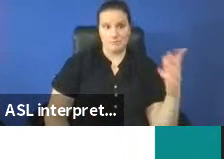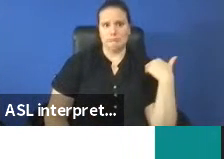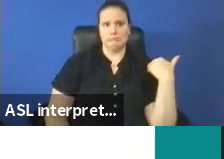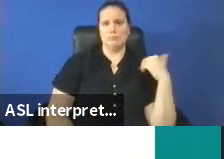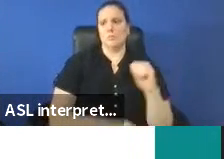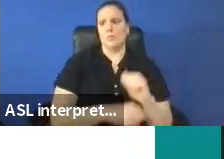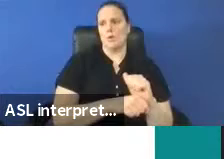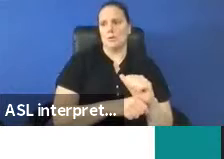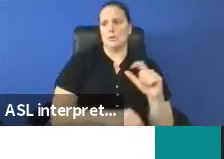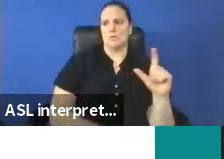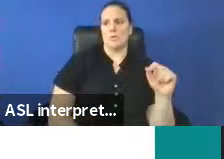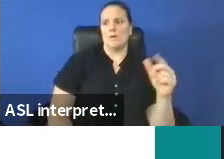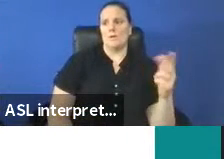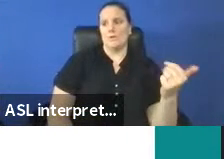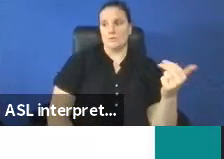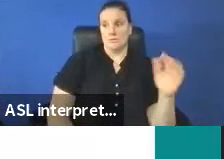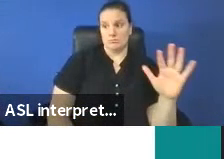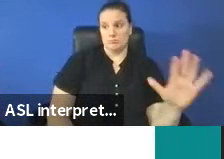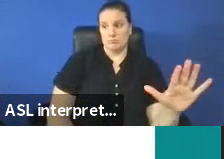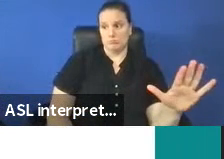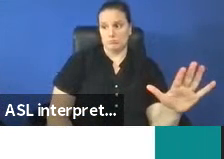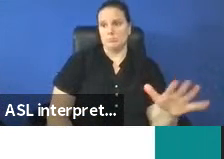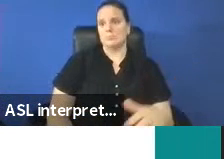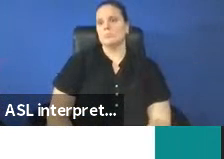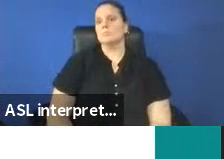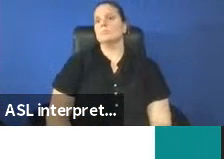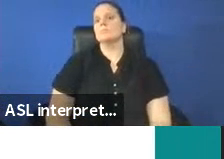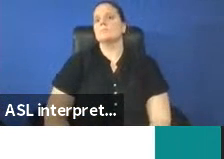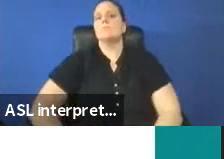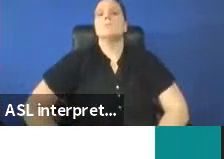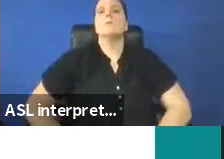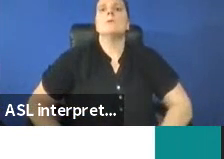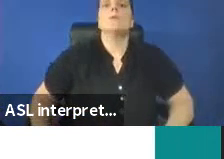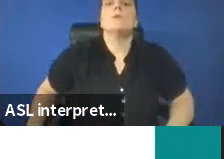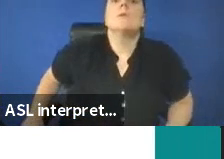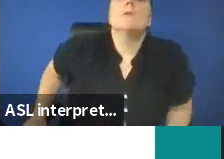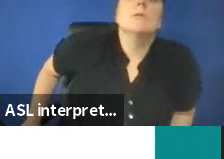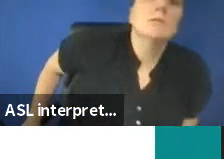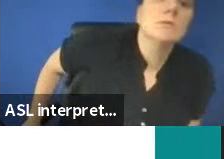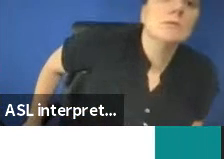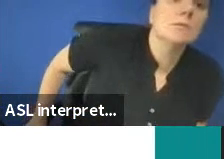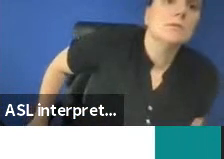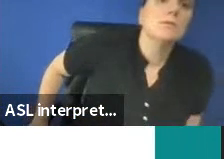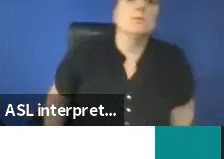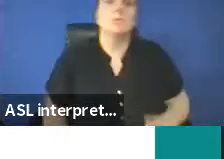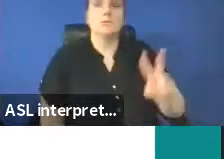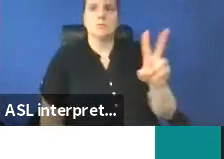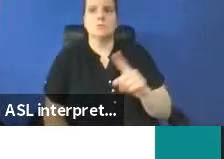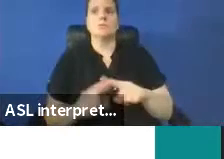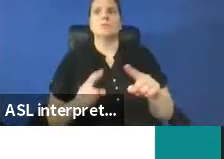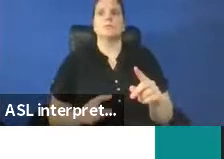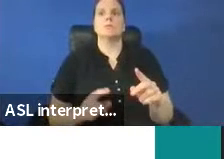done from 2013. It has two different bridges.